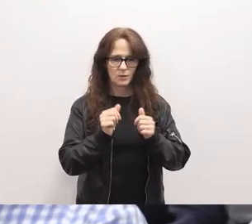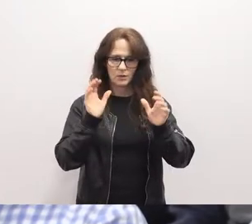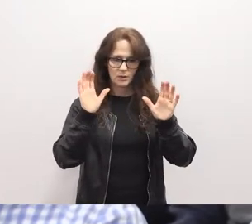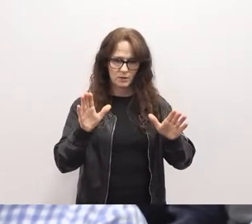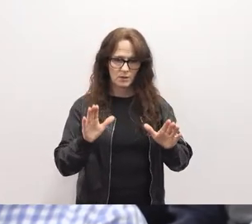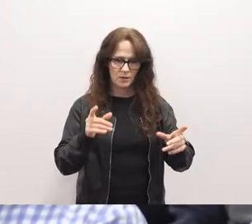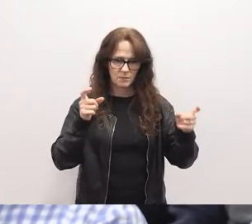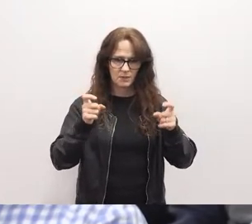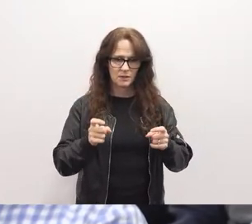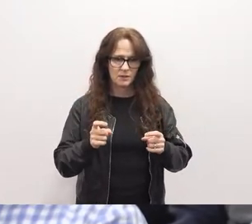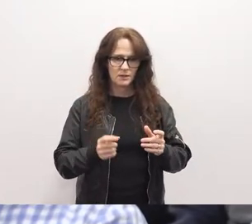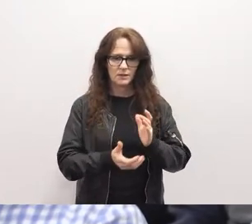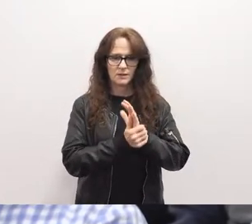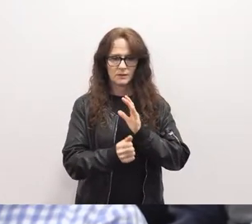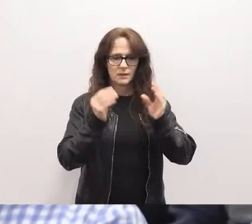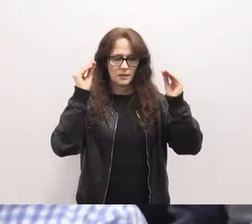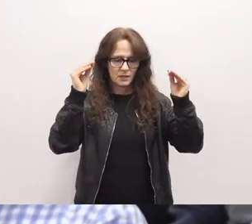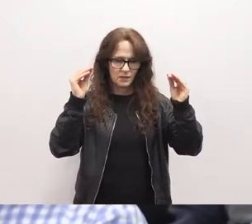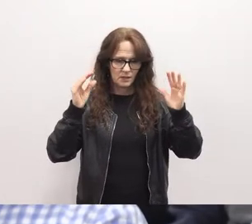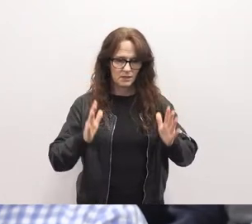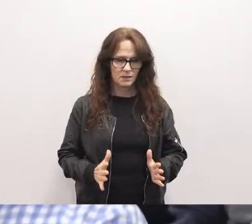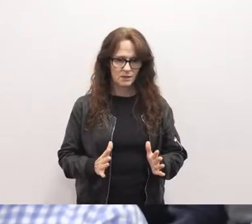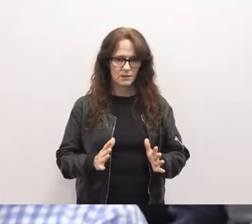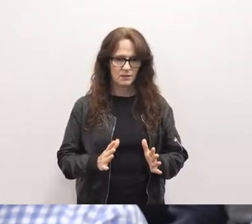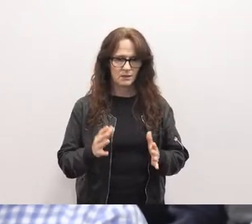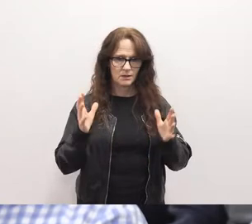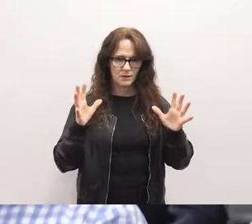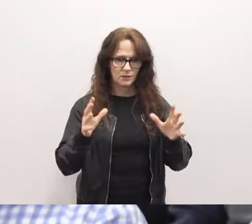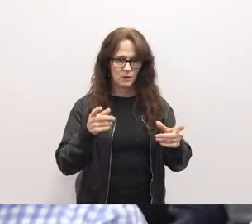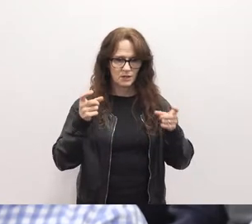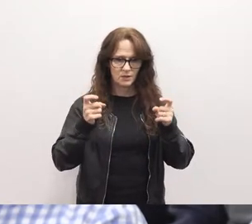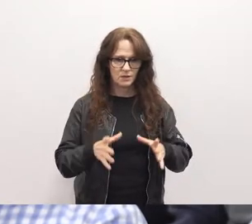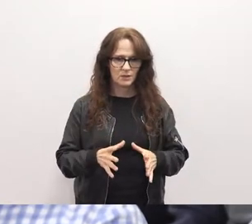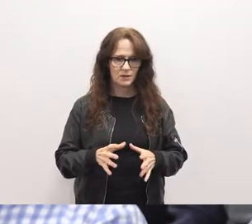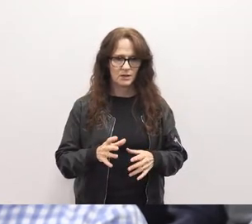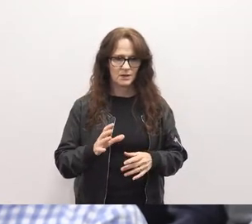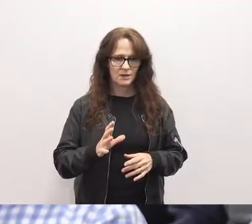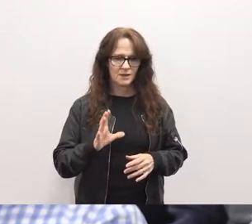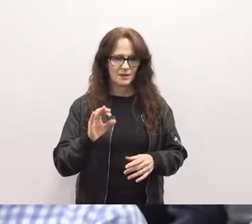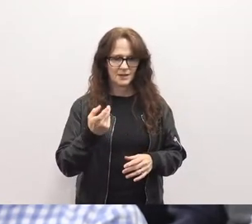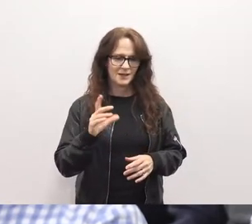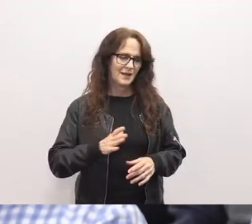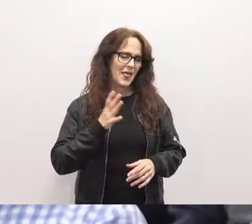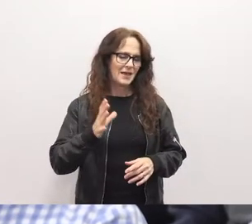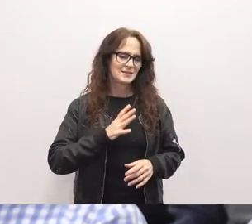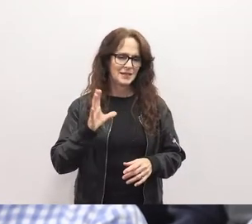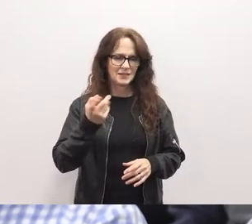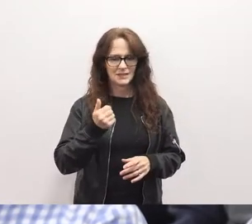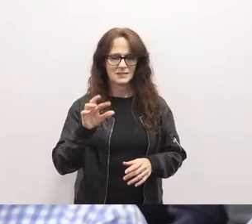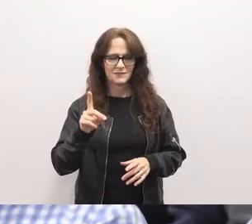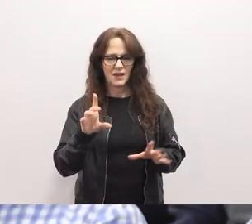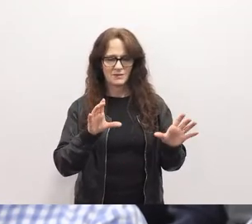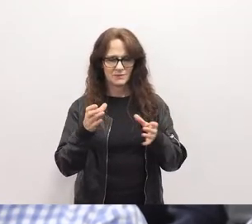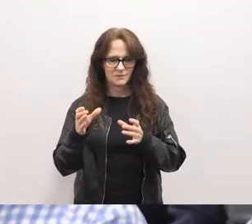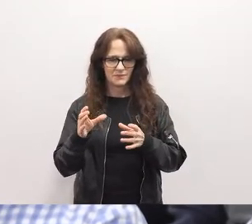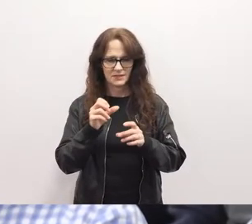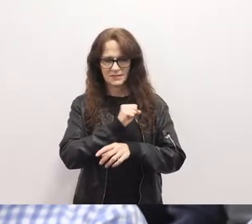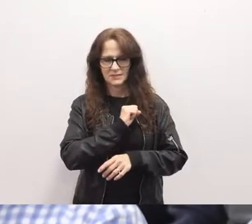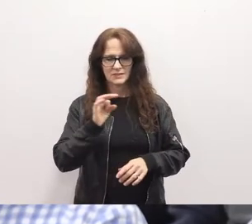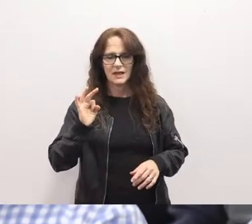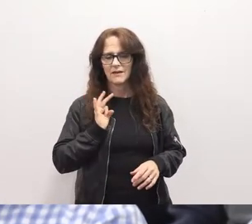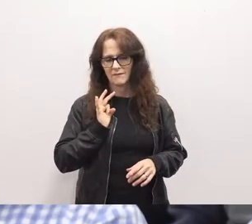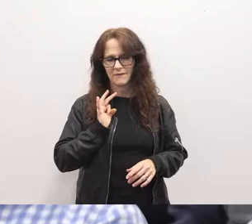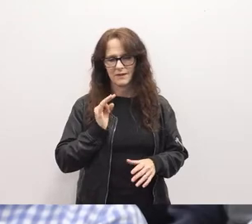administrators, talented teachers, dynamite directors, and classy classified staff. It's also